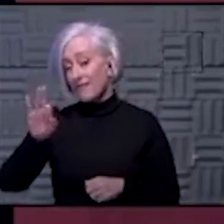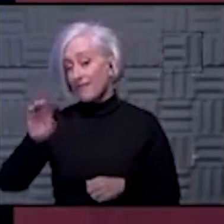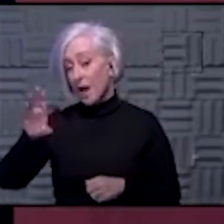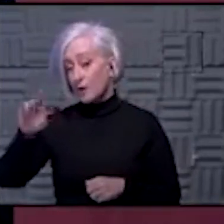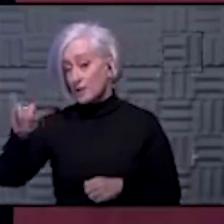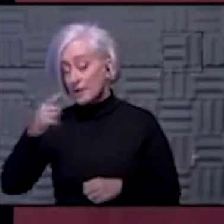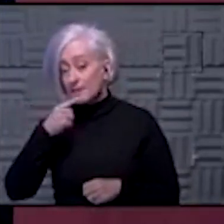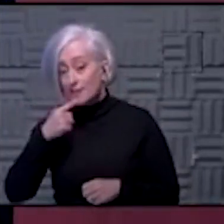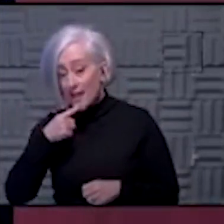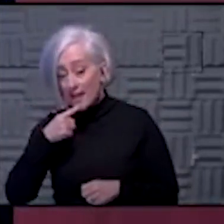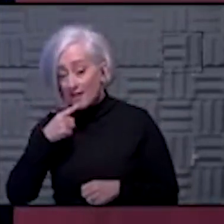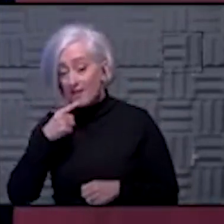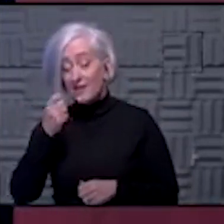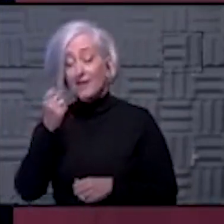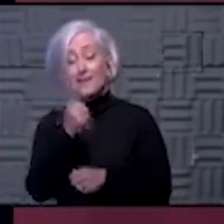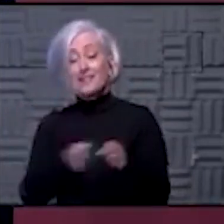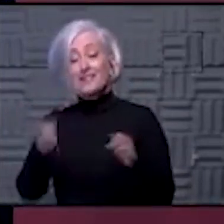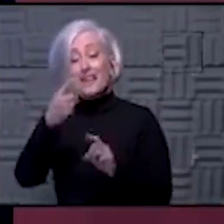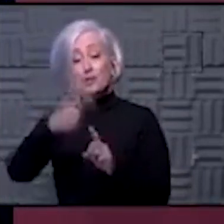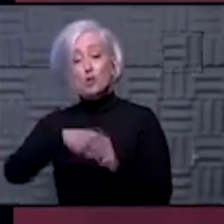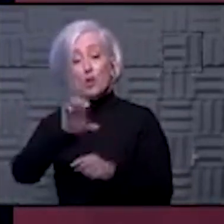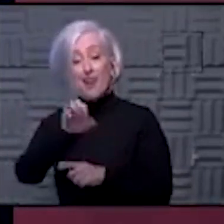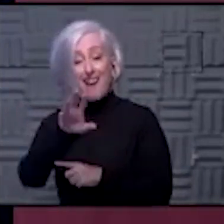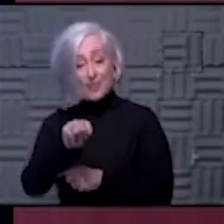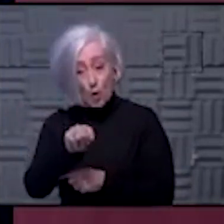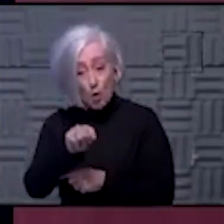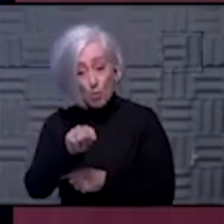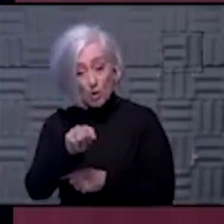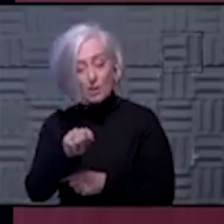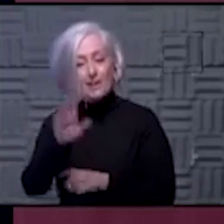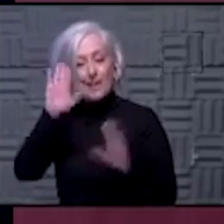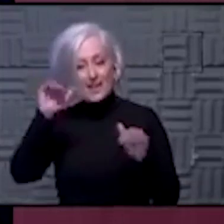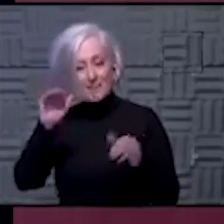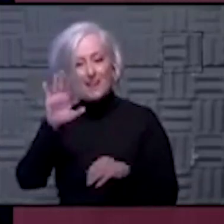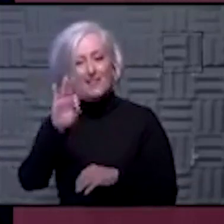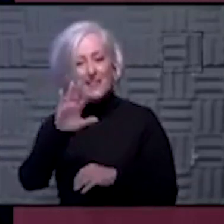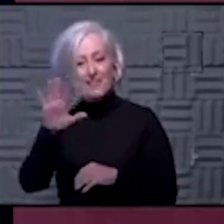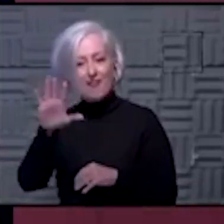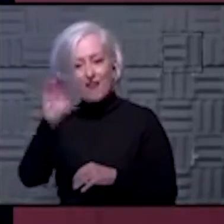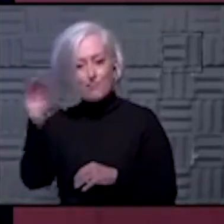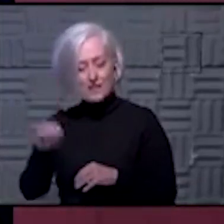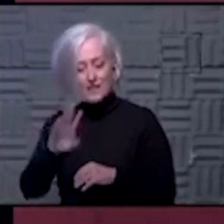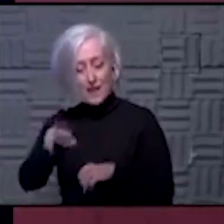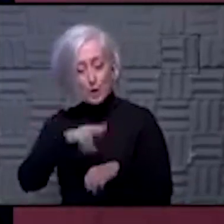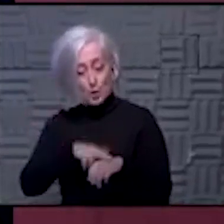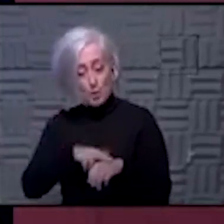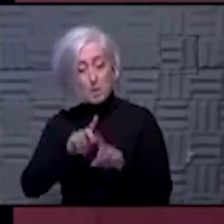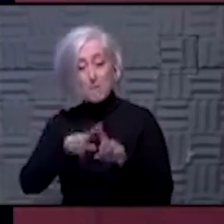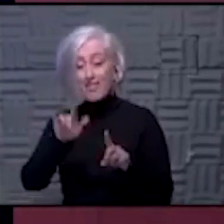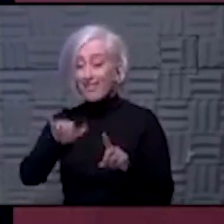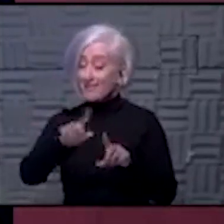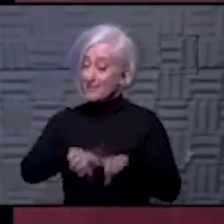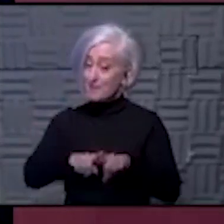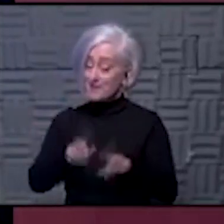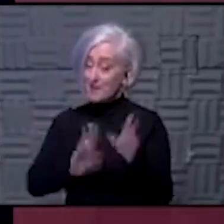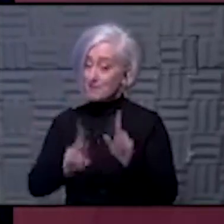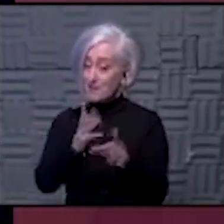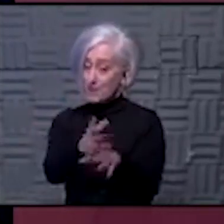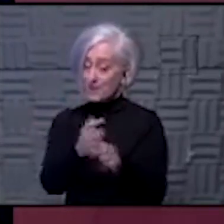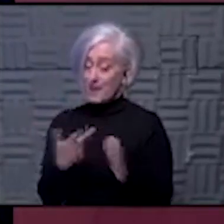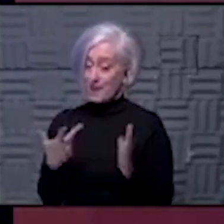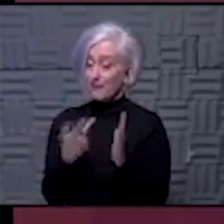are going to feel 95% back to normal. So there's one estimate, but that had to do strictly with people getting vaccinated. And I think that